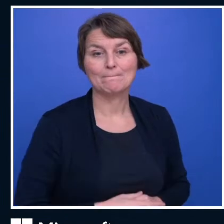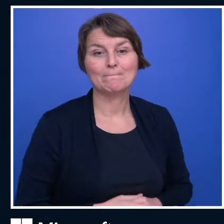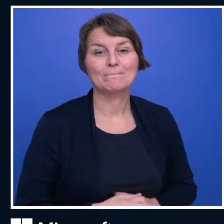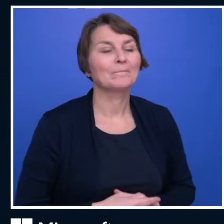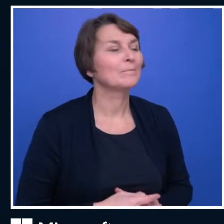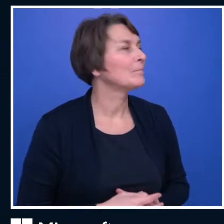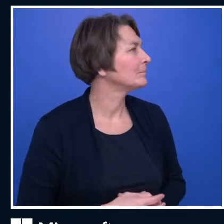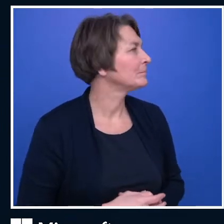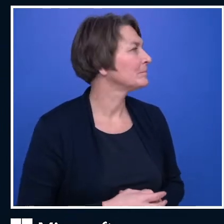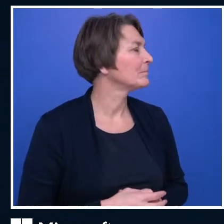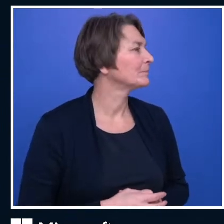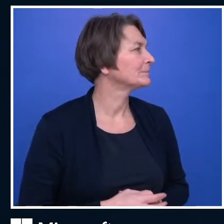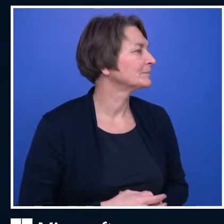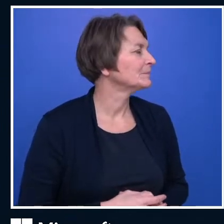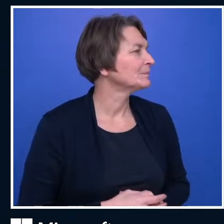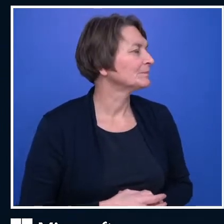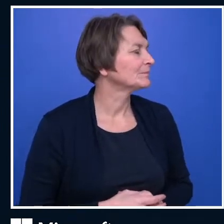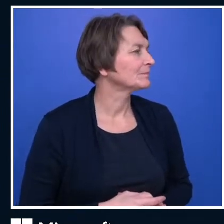hummingbird,